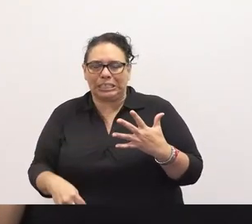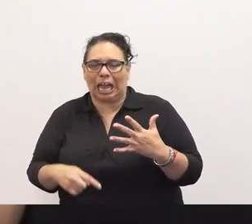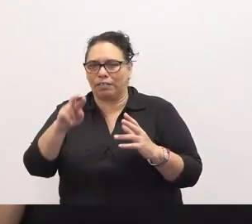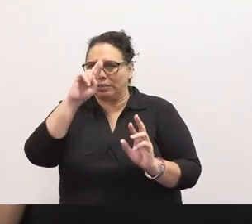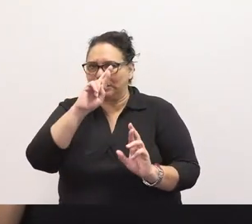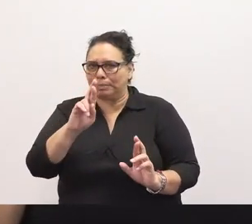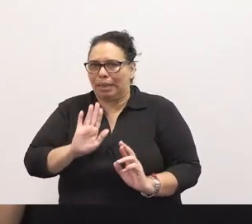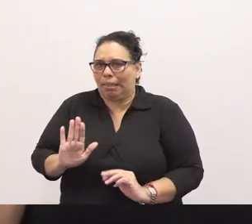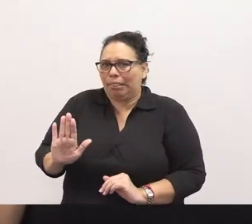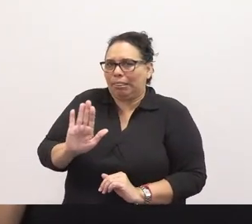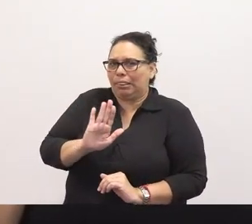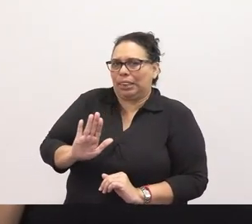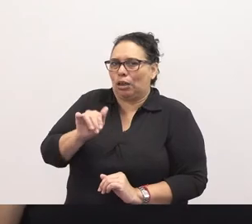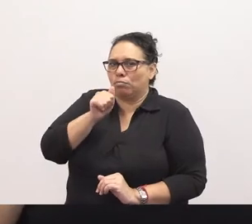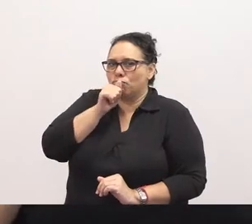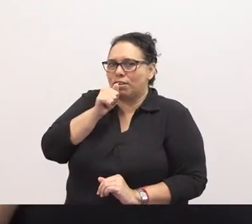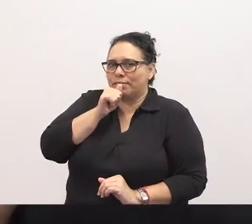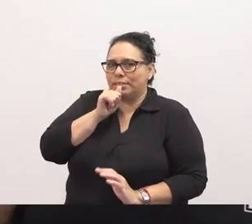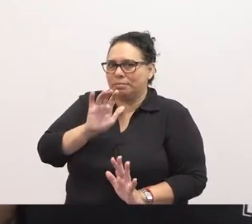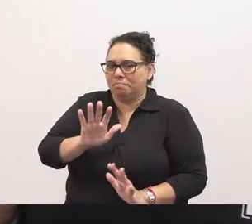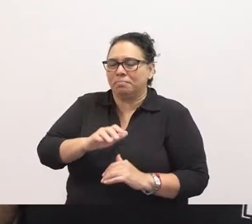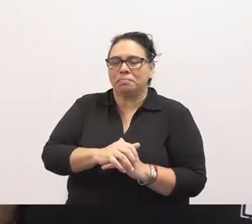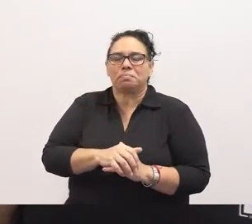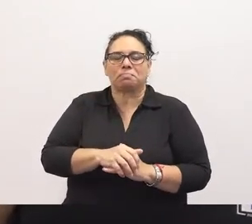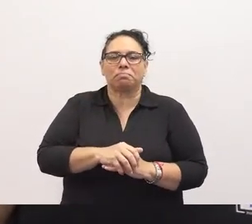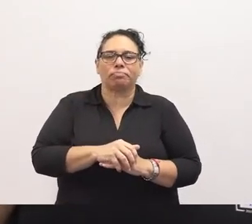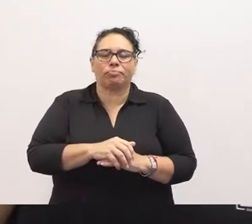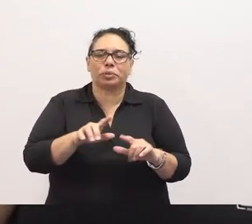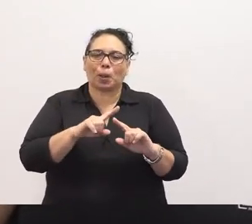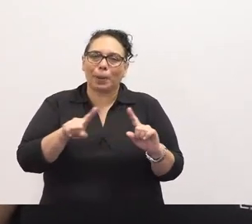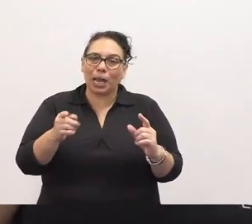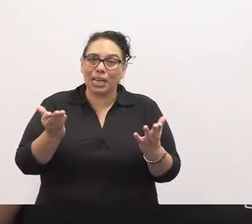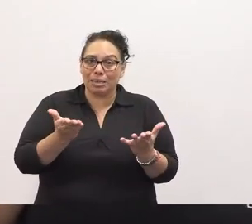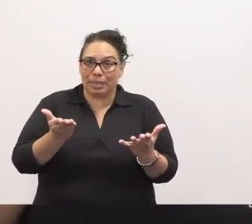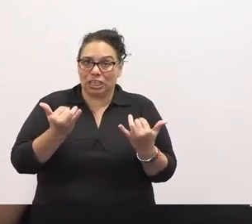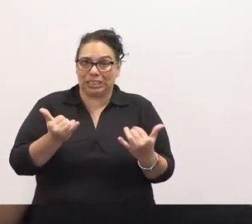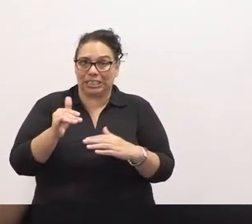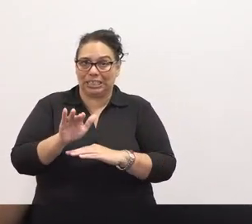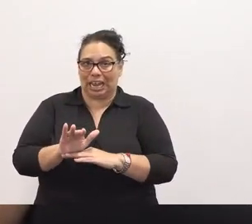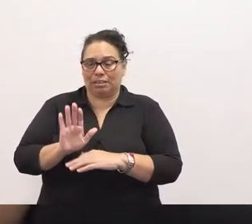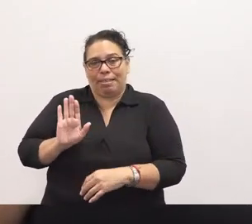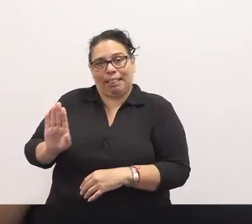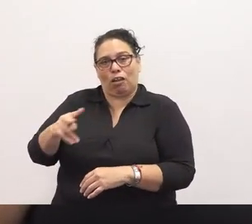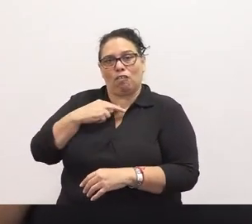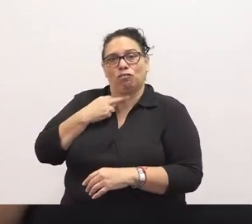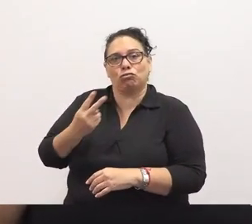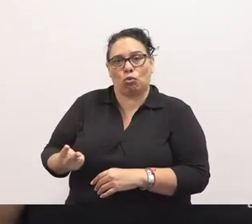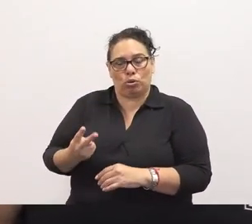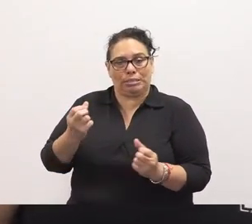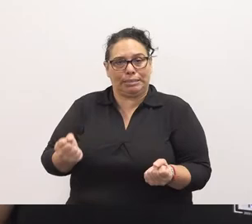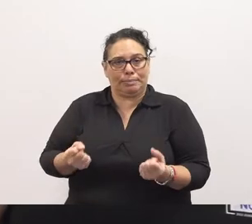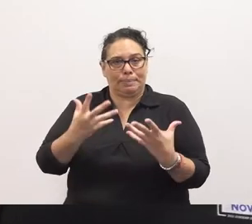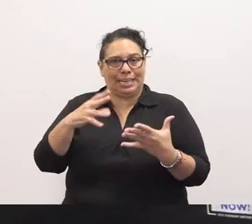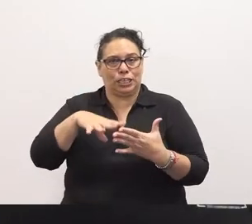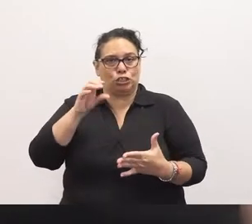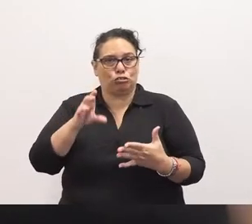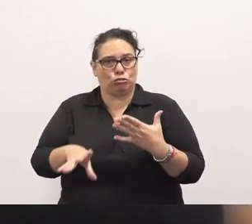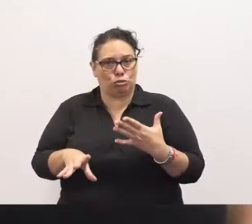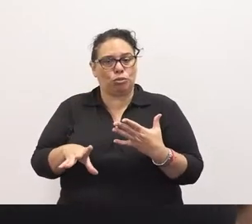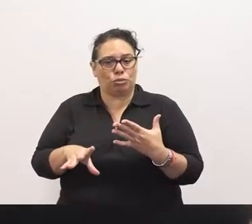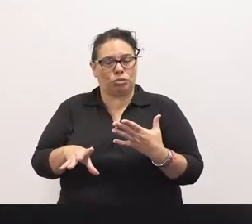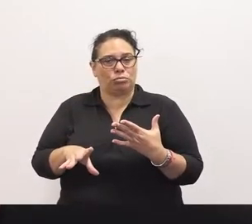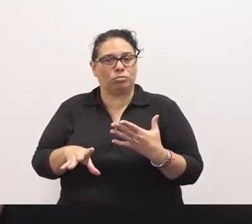how they want to proceed it when they are stepping to adulthood. But I am here tonight as their voices and many of LBUSD students that fall into